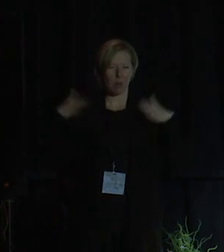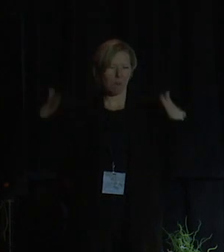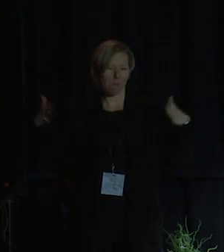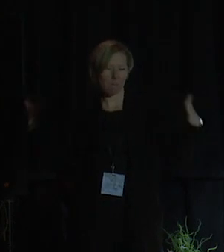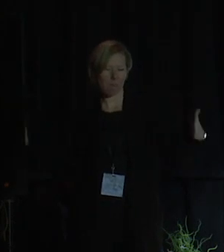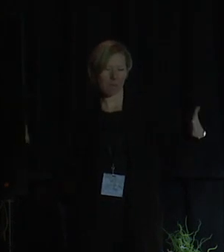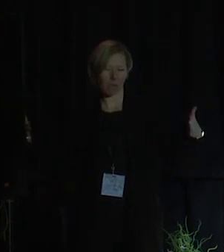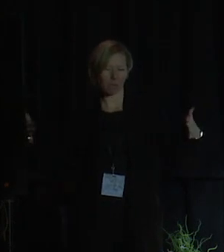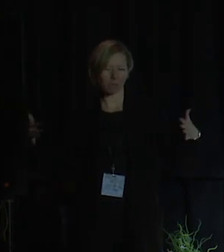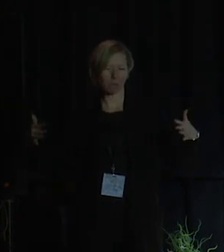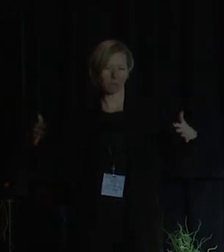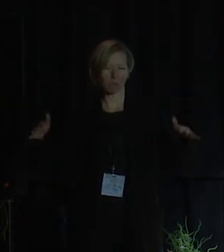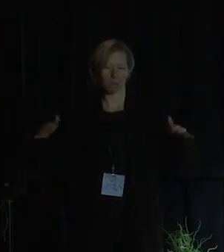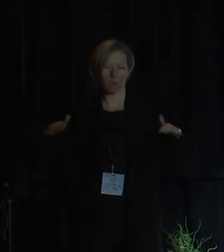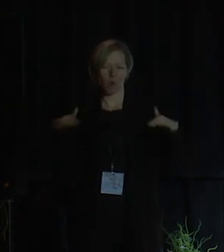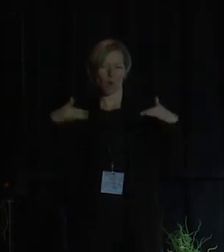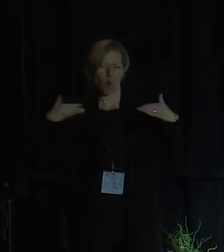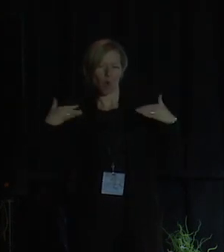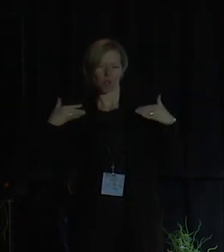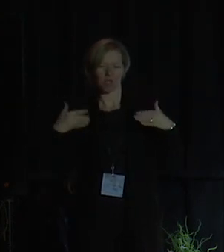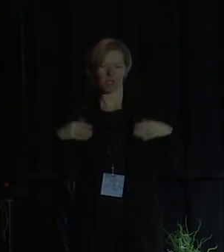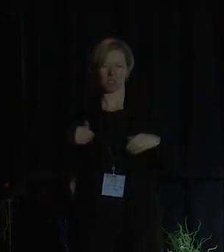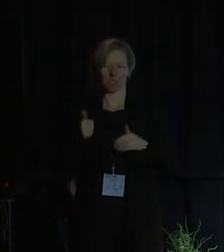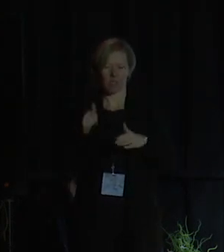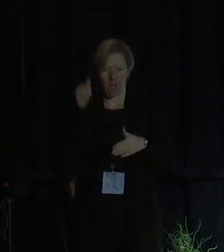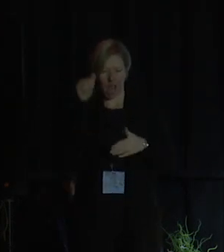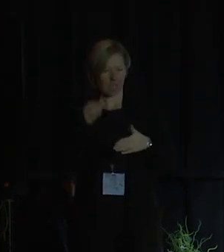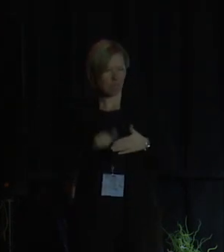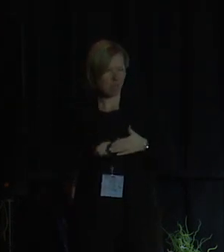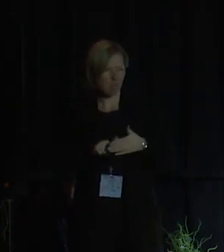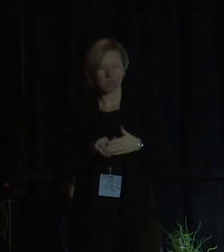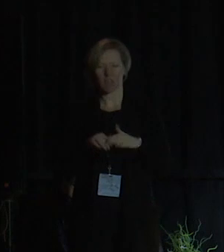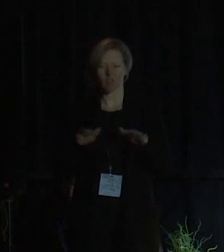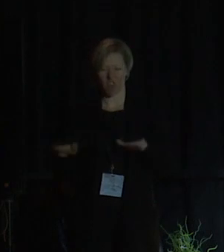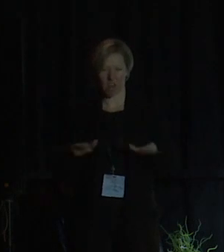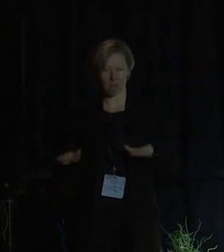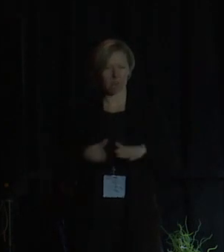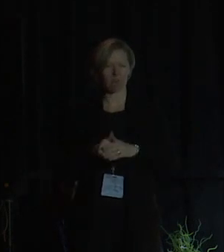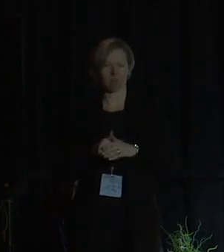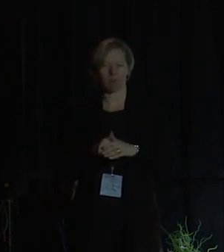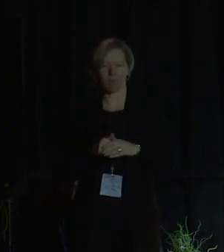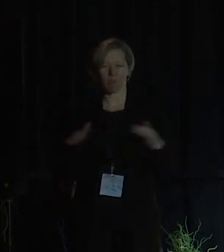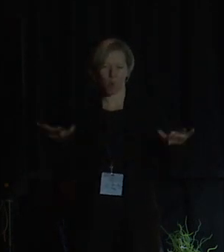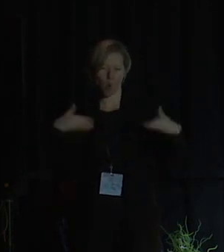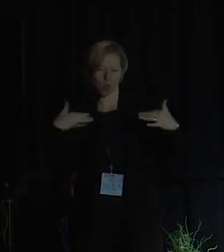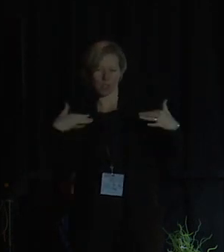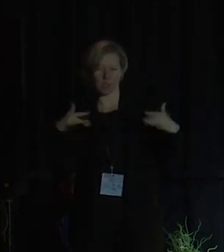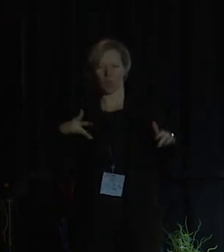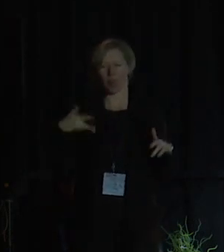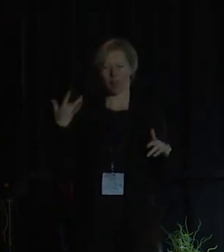audio experience of Mr. Wilson's Second Liners' live brass homage to the era of rave. Audiences relive